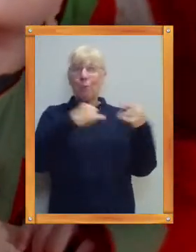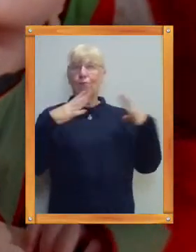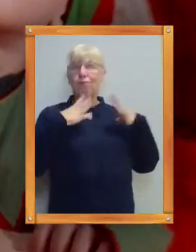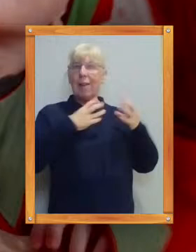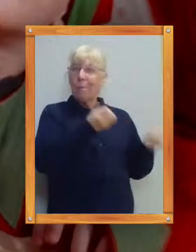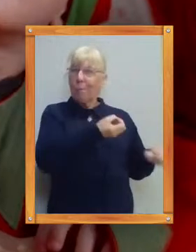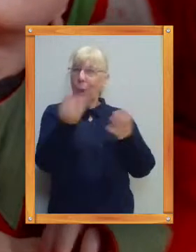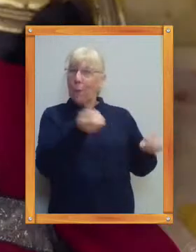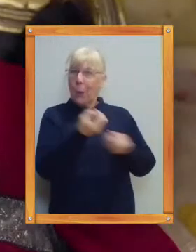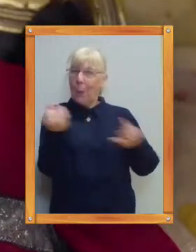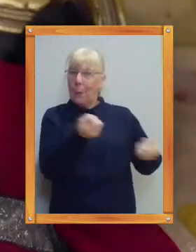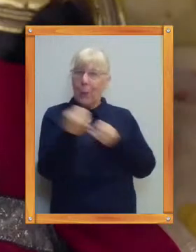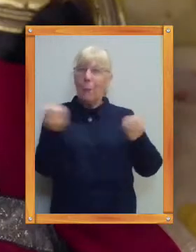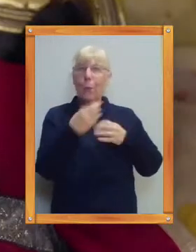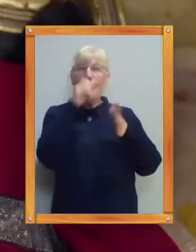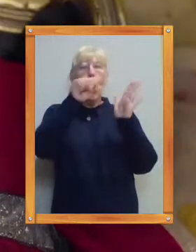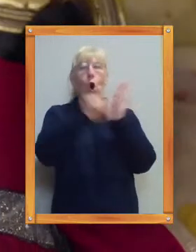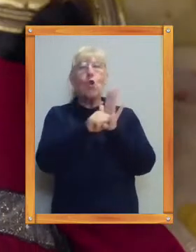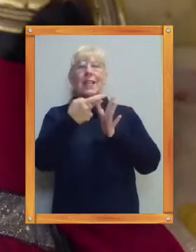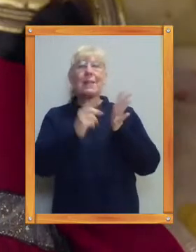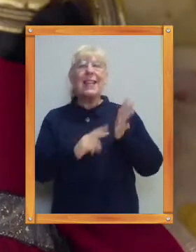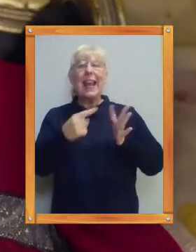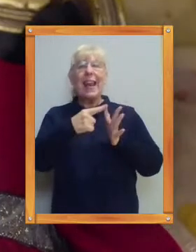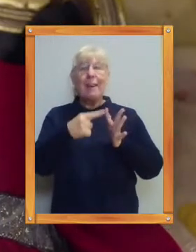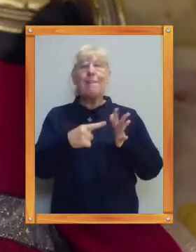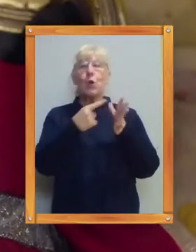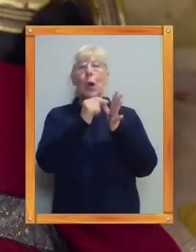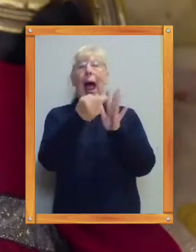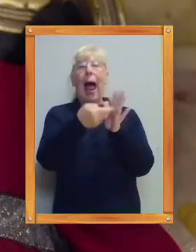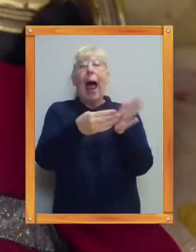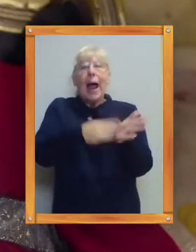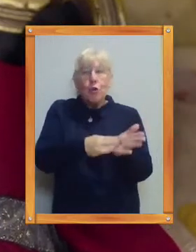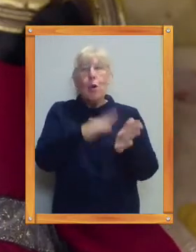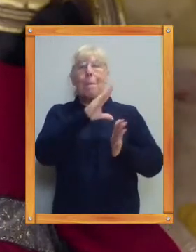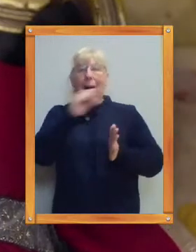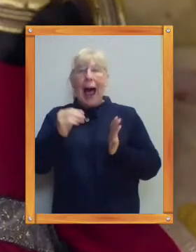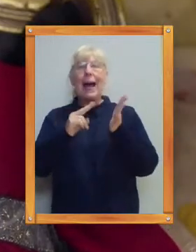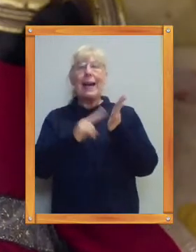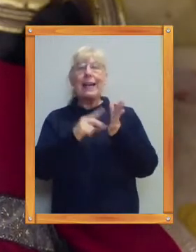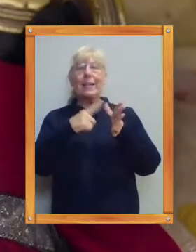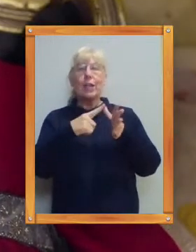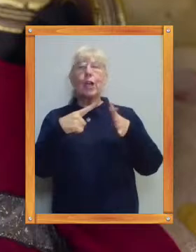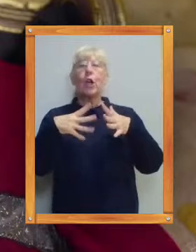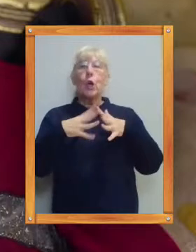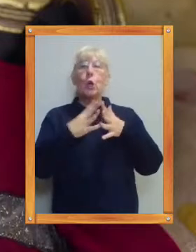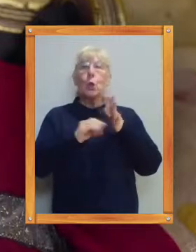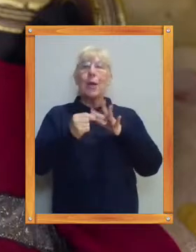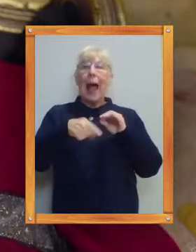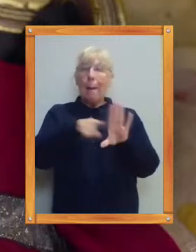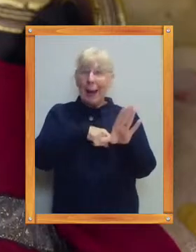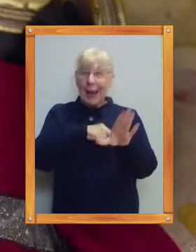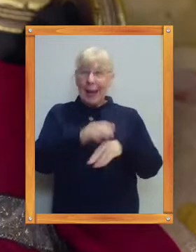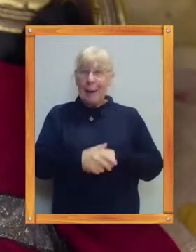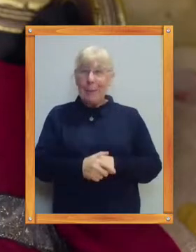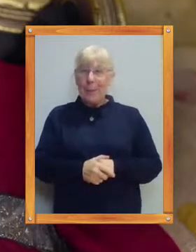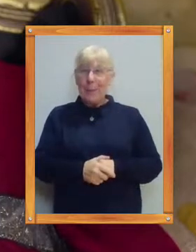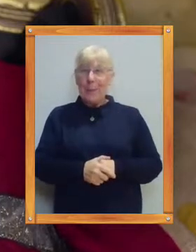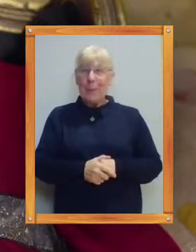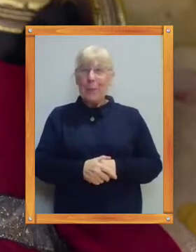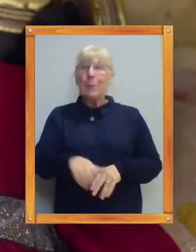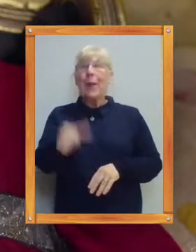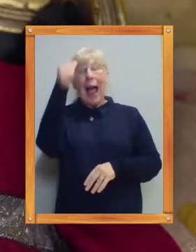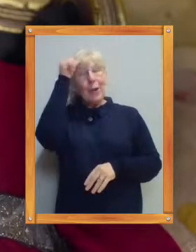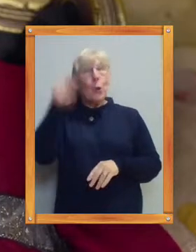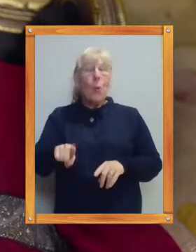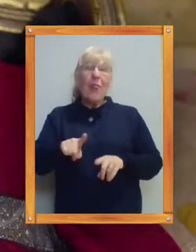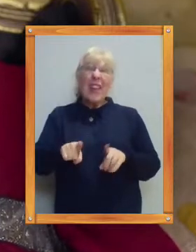on Christmas Eve. As you know, things have been very different this year, and my elves have been telling me that you've had